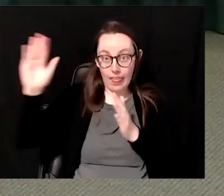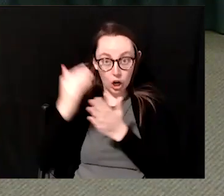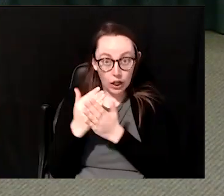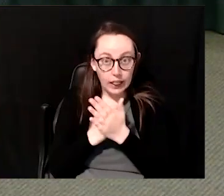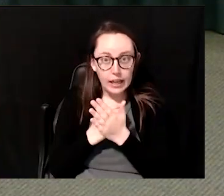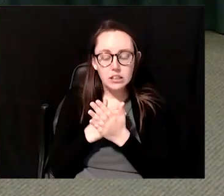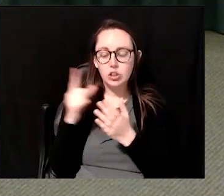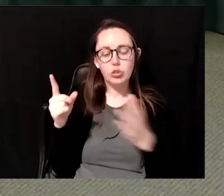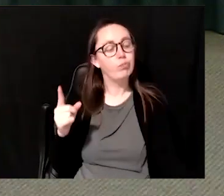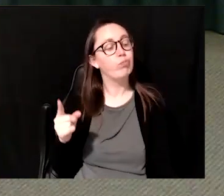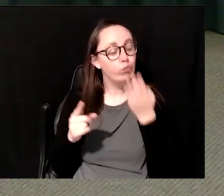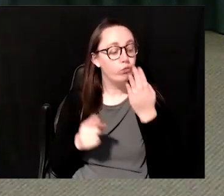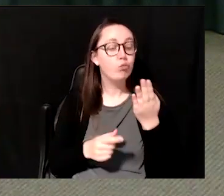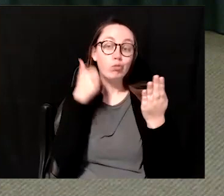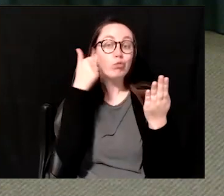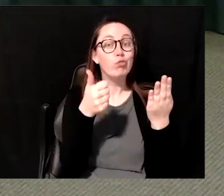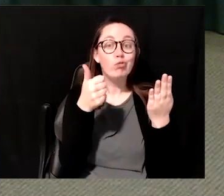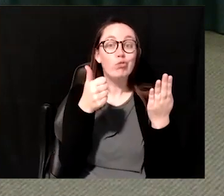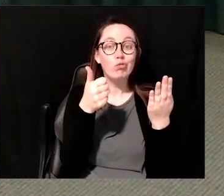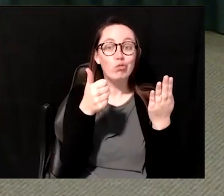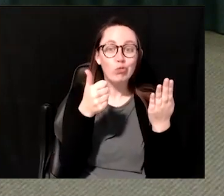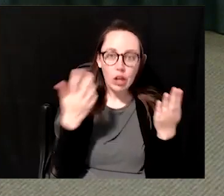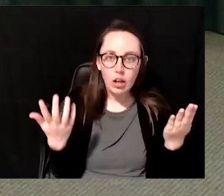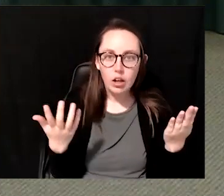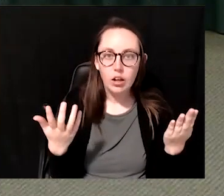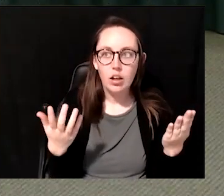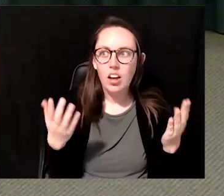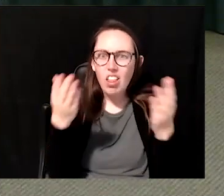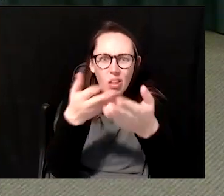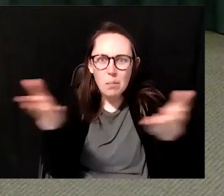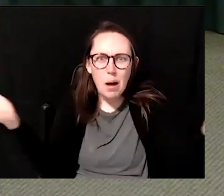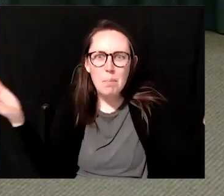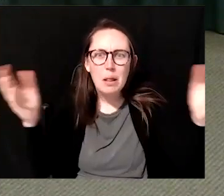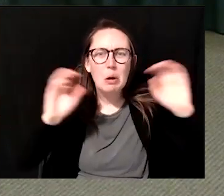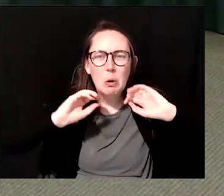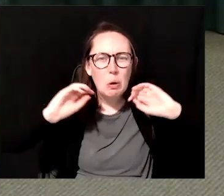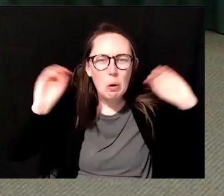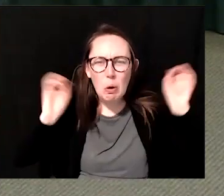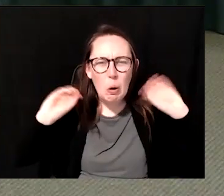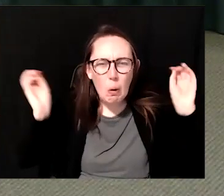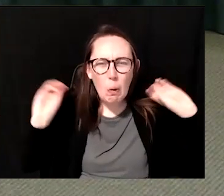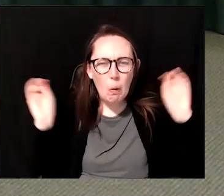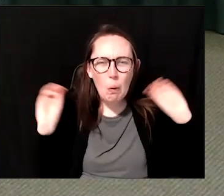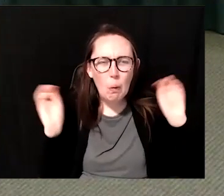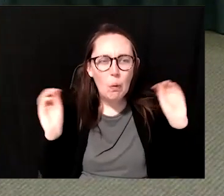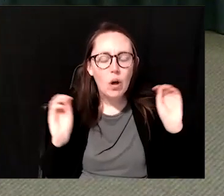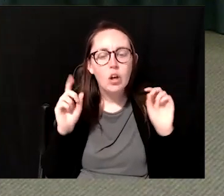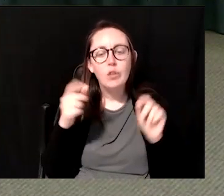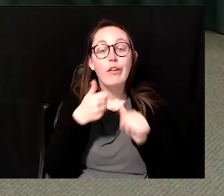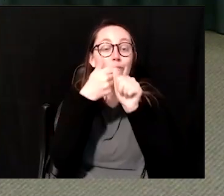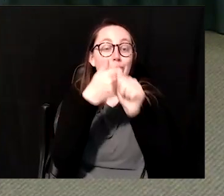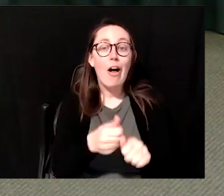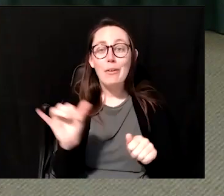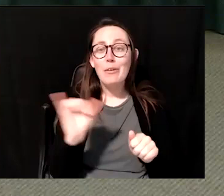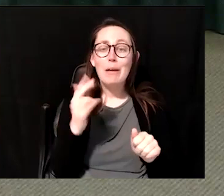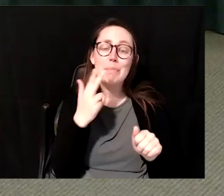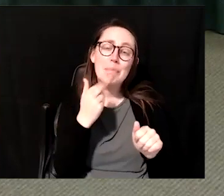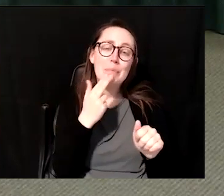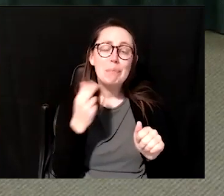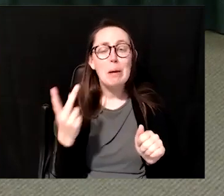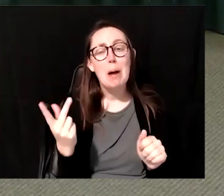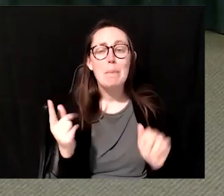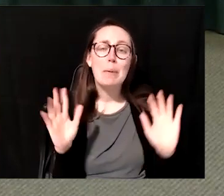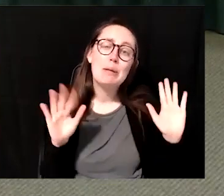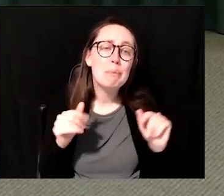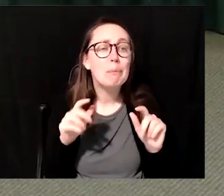offered and says okay this is what I'd like you to do and you have followed like little puppies and I'm sorry for that